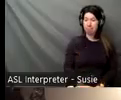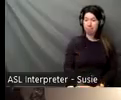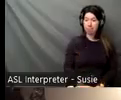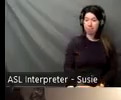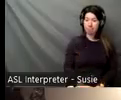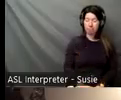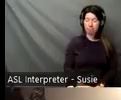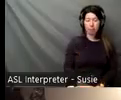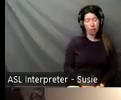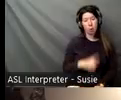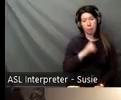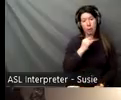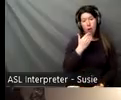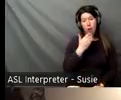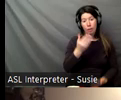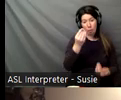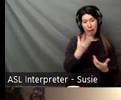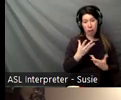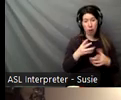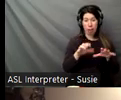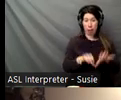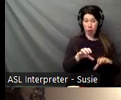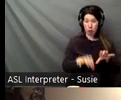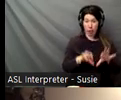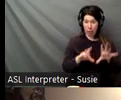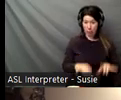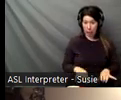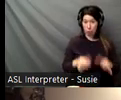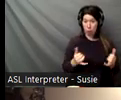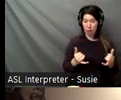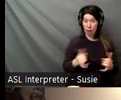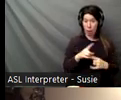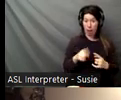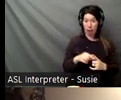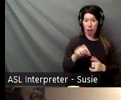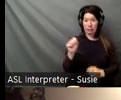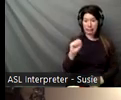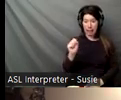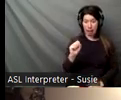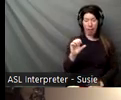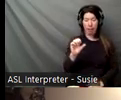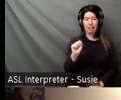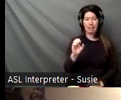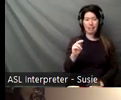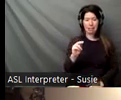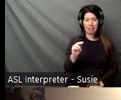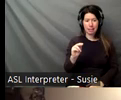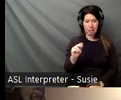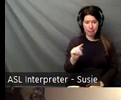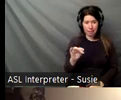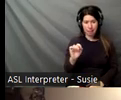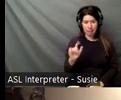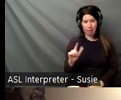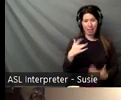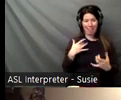There's good information being put into the chat around Seattle Sentinel review, Sentinel event